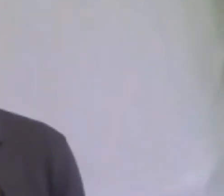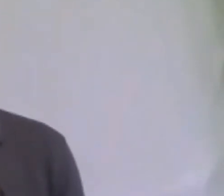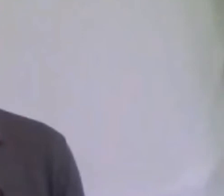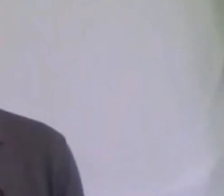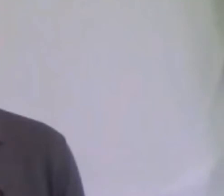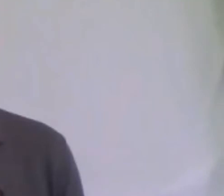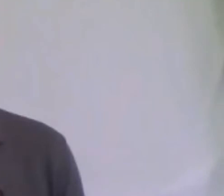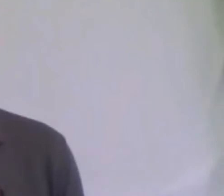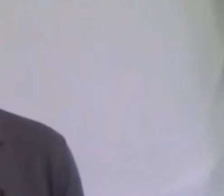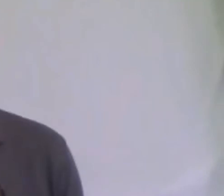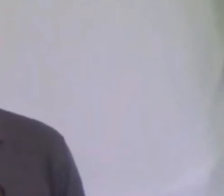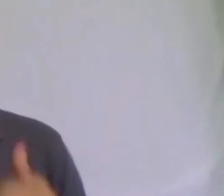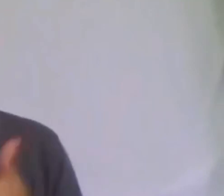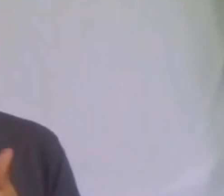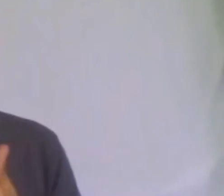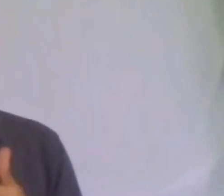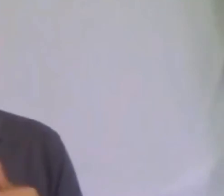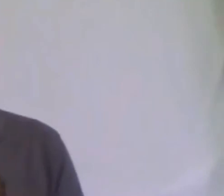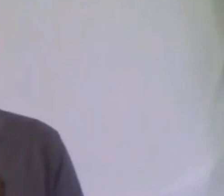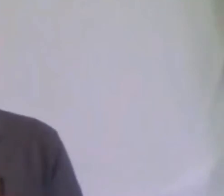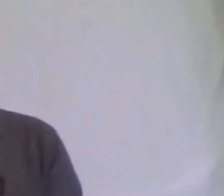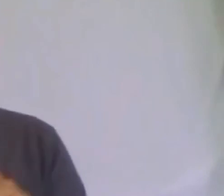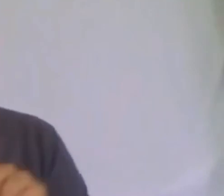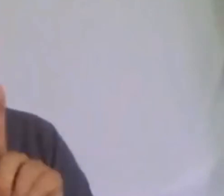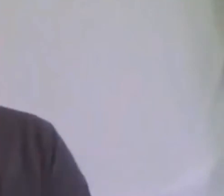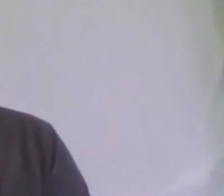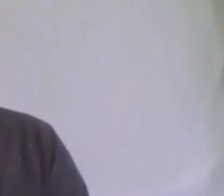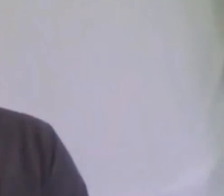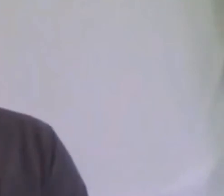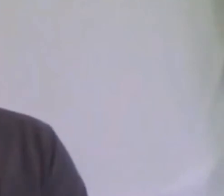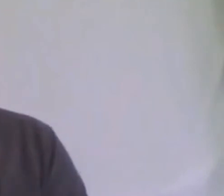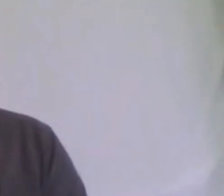Okay, so the correct answer to number one, Shak is saying yes.